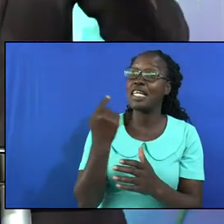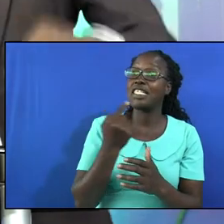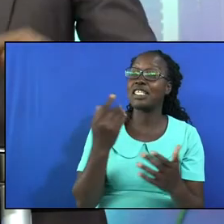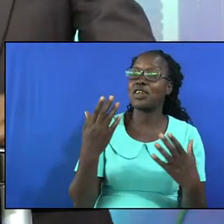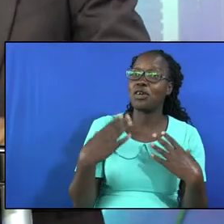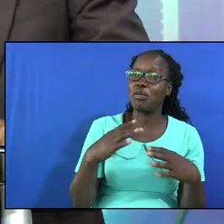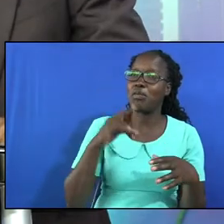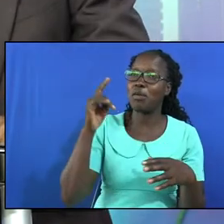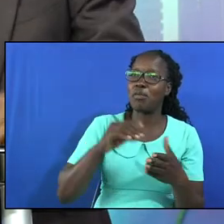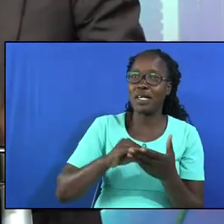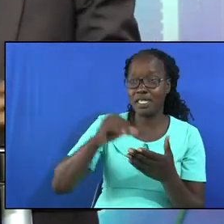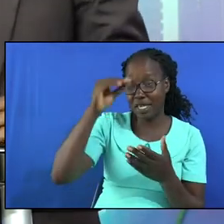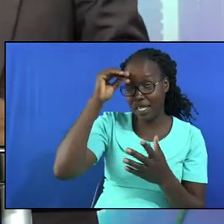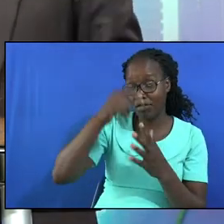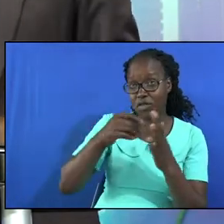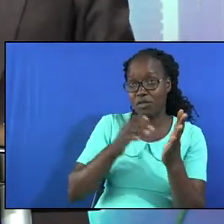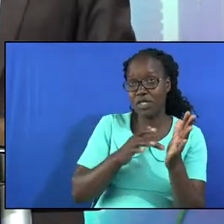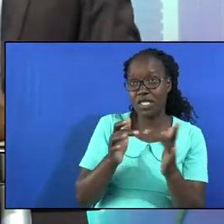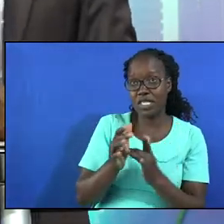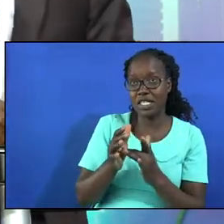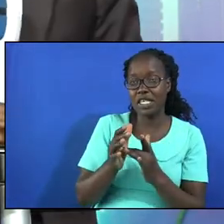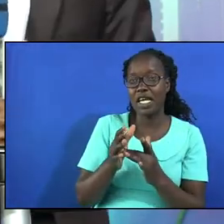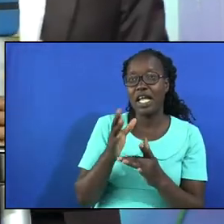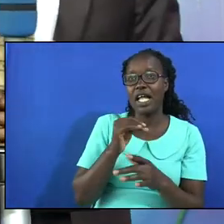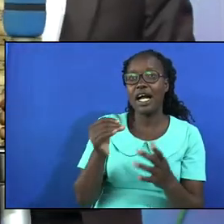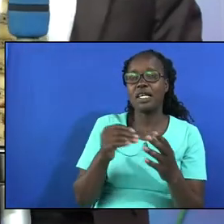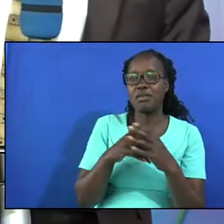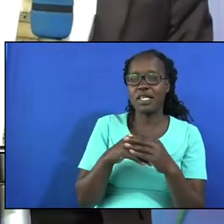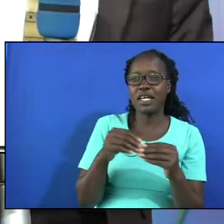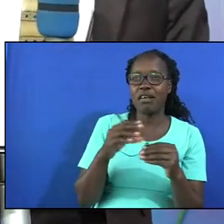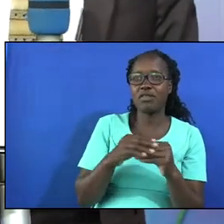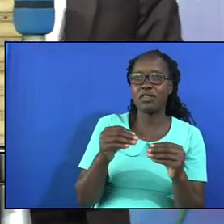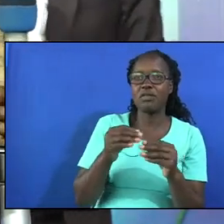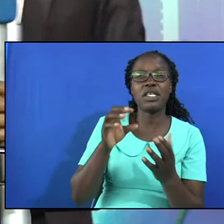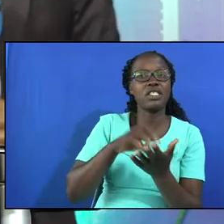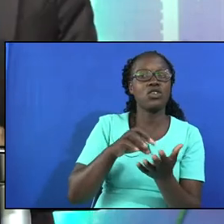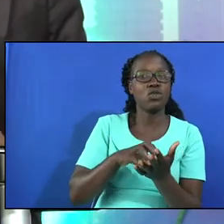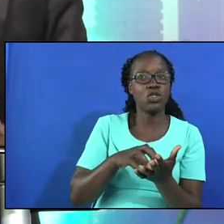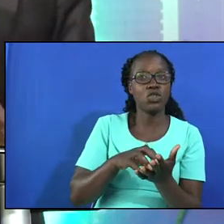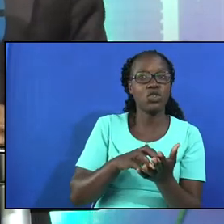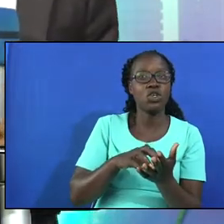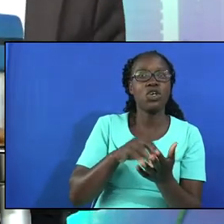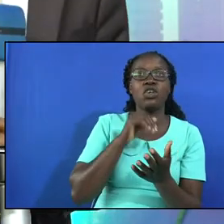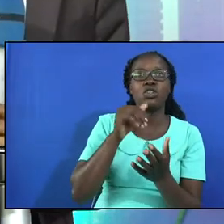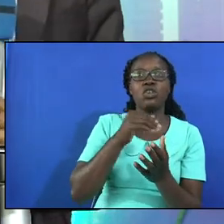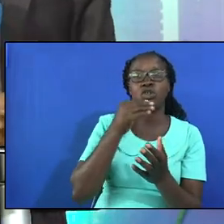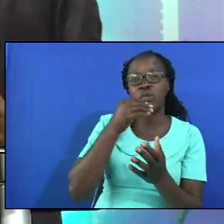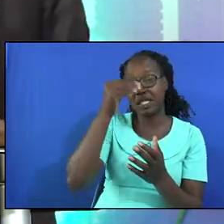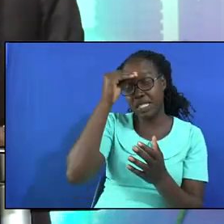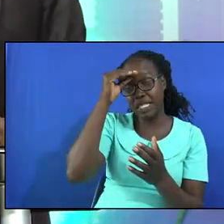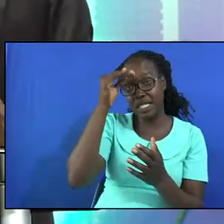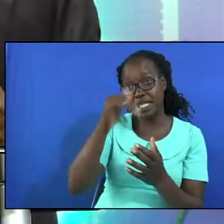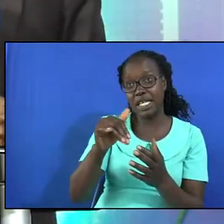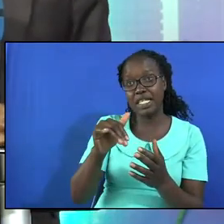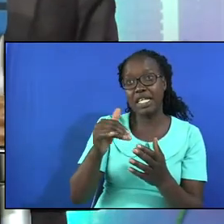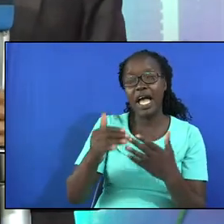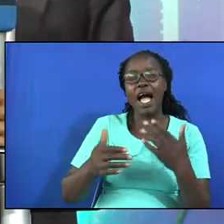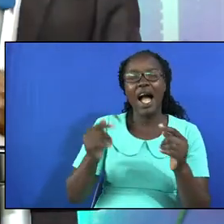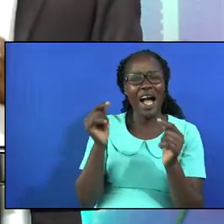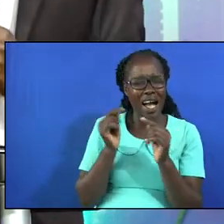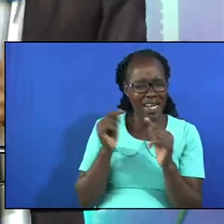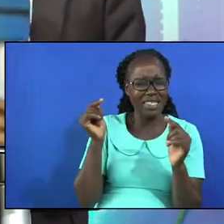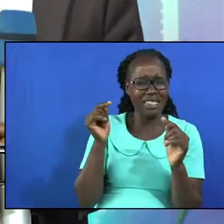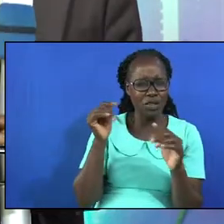single people must learn from Jesus and be comfortable in their situation. Not pretended yet hurting